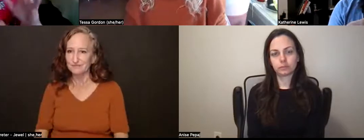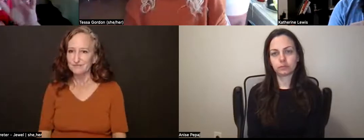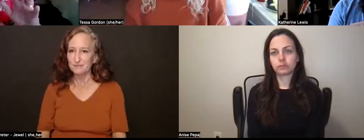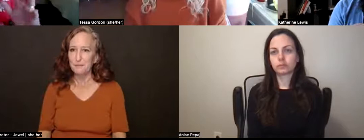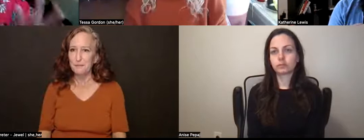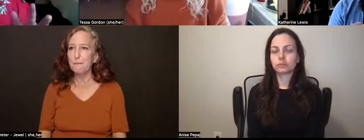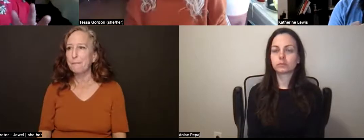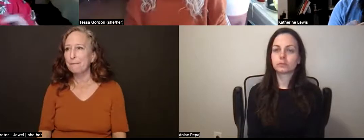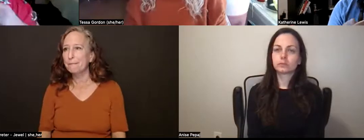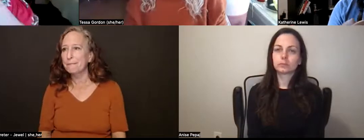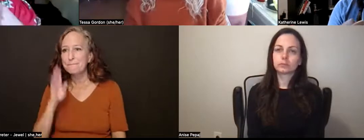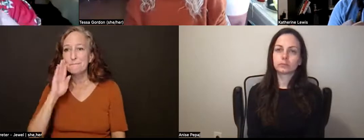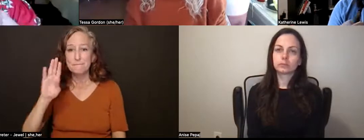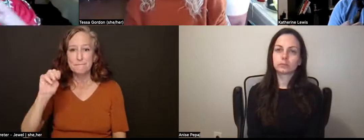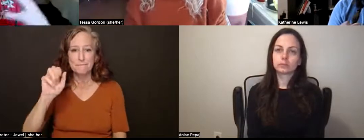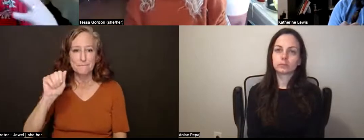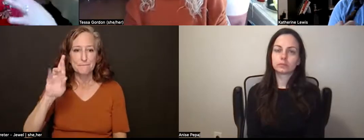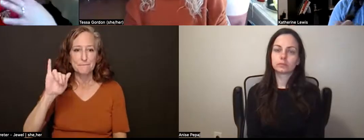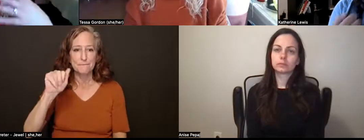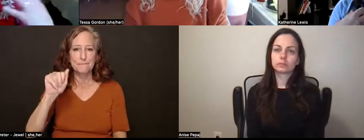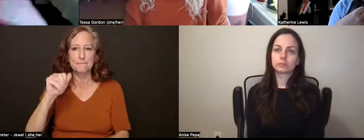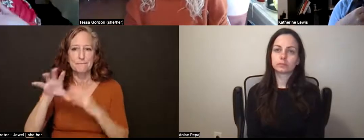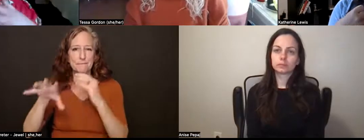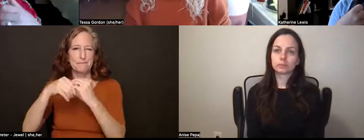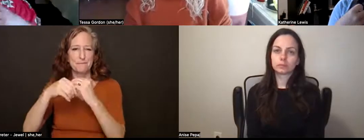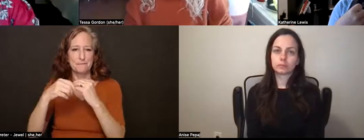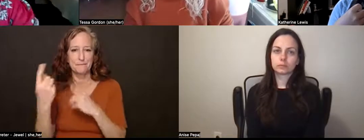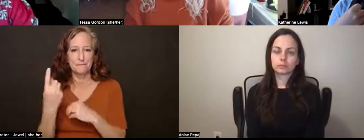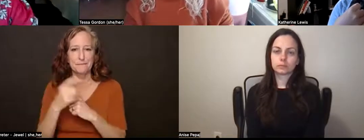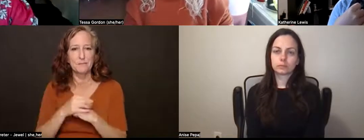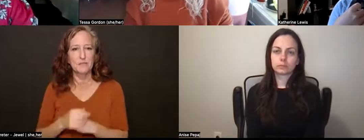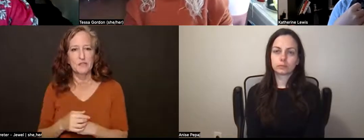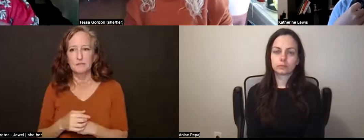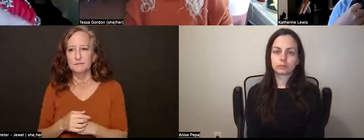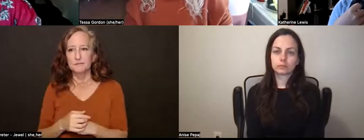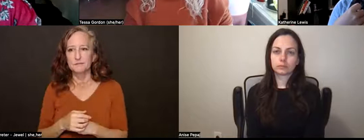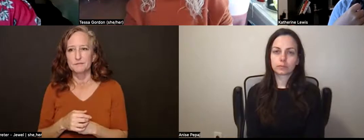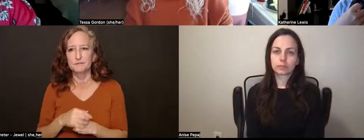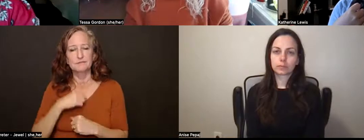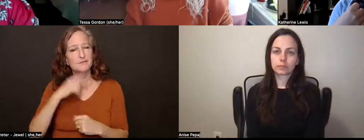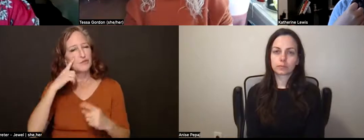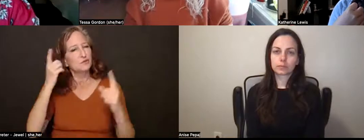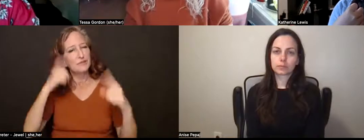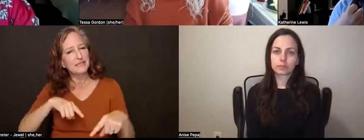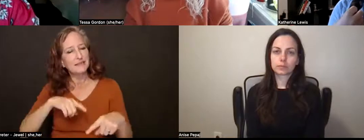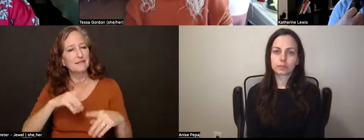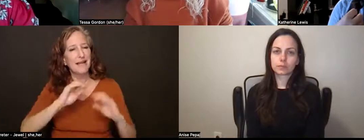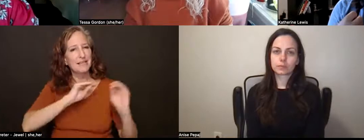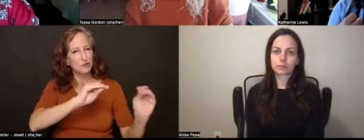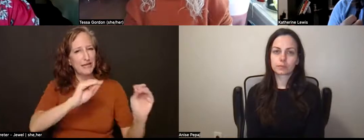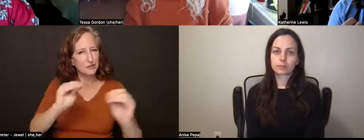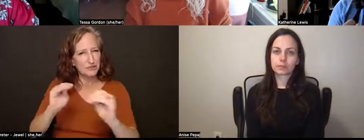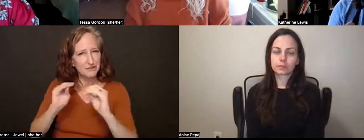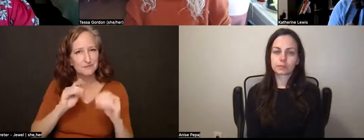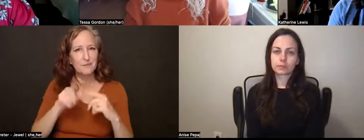want to put something out there. So I agree. I think the kind of education piece for physicians